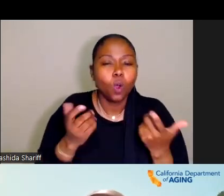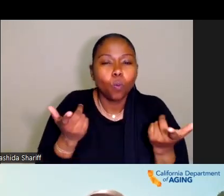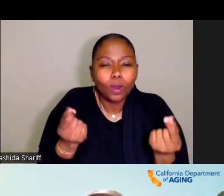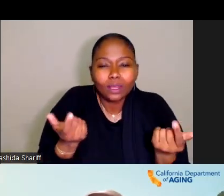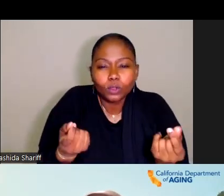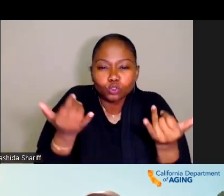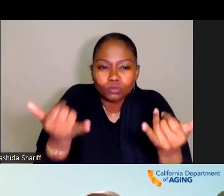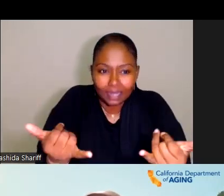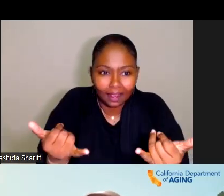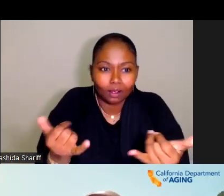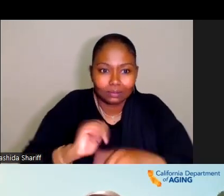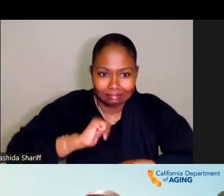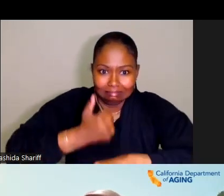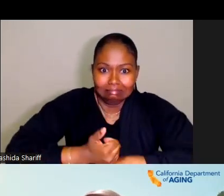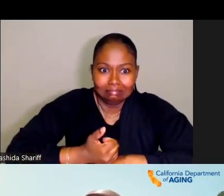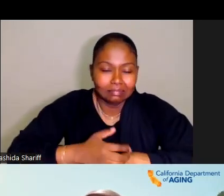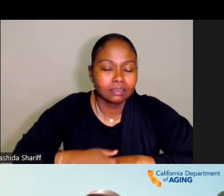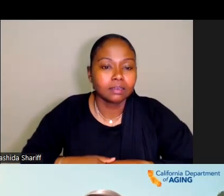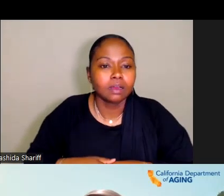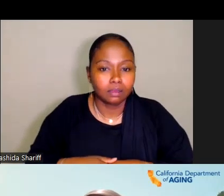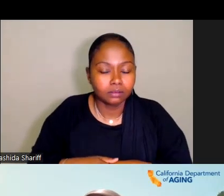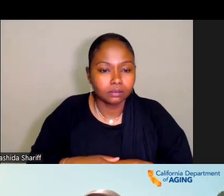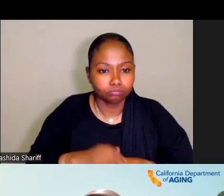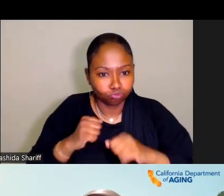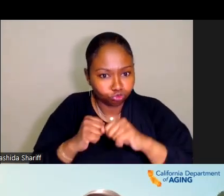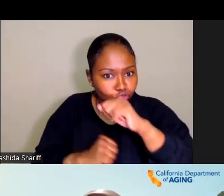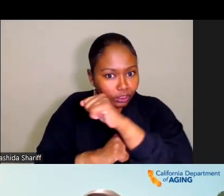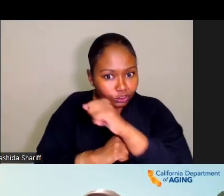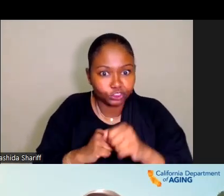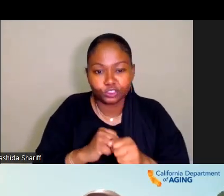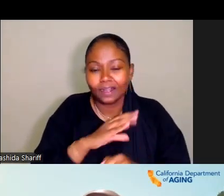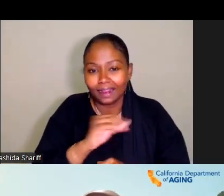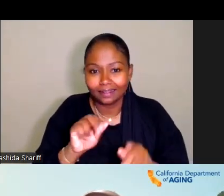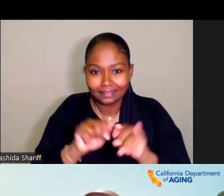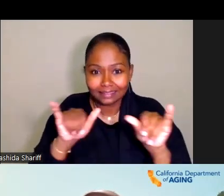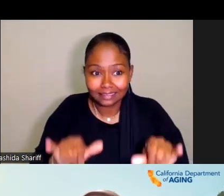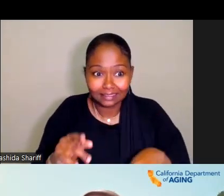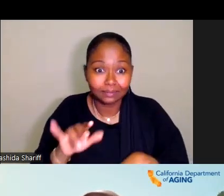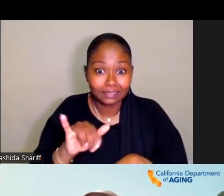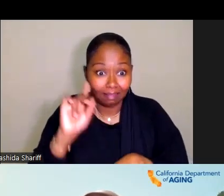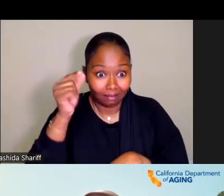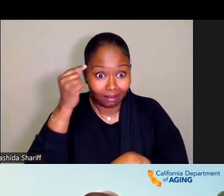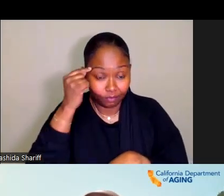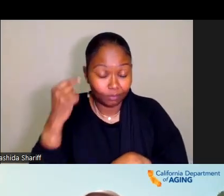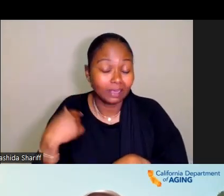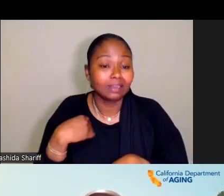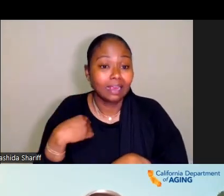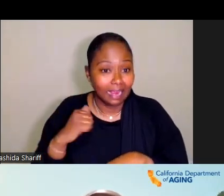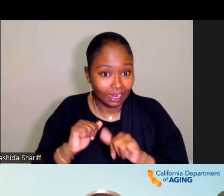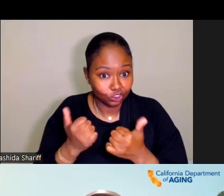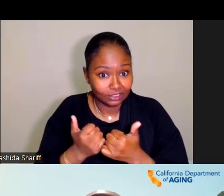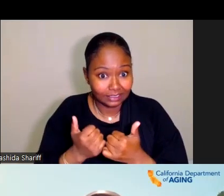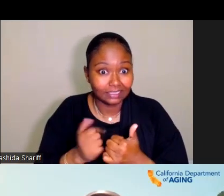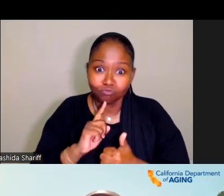put in place the structures and systems and the governance that we need to be really strong by